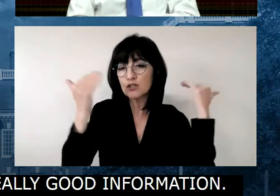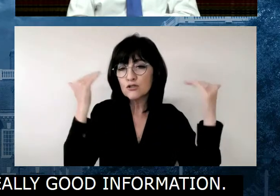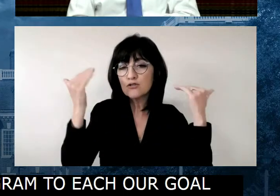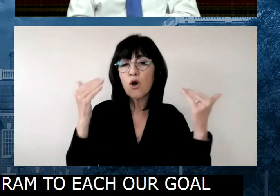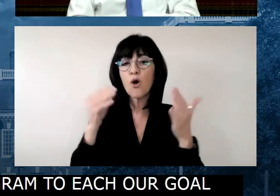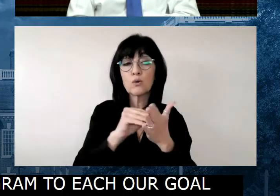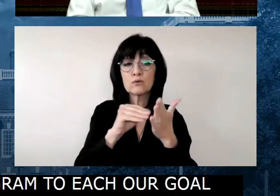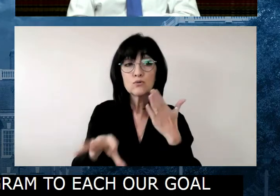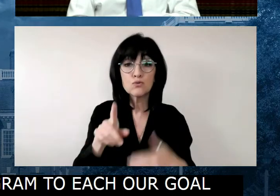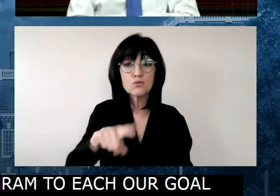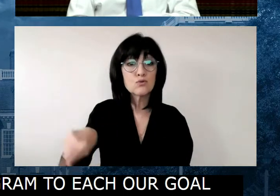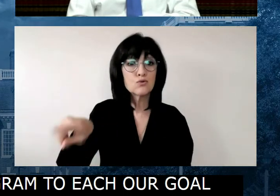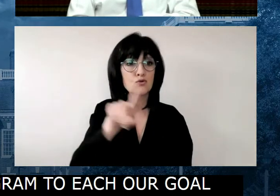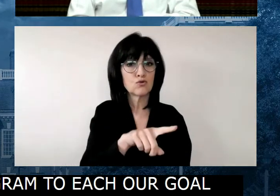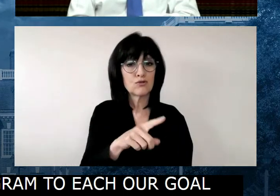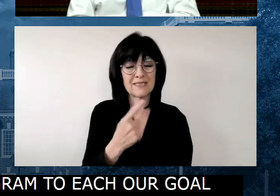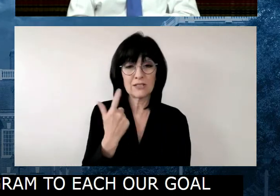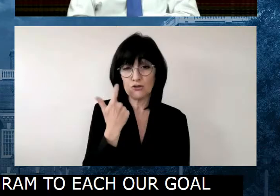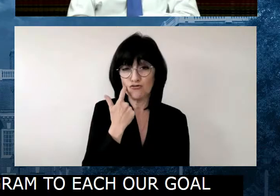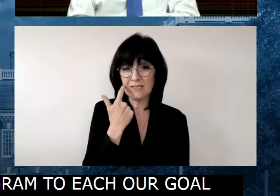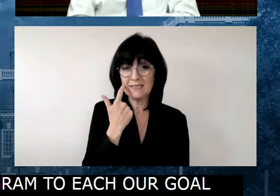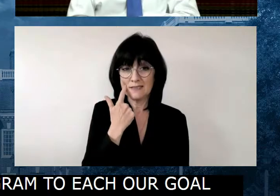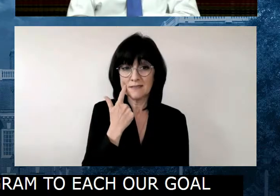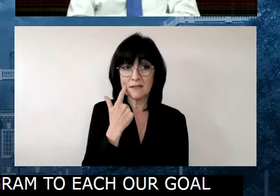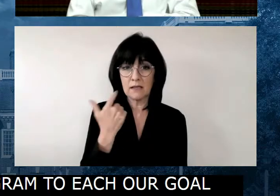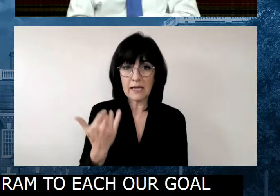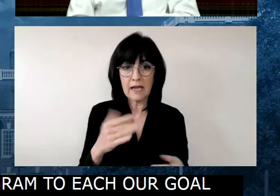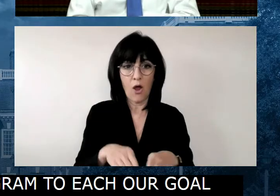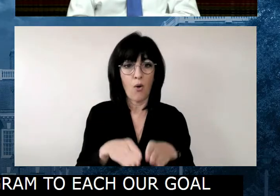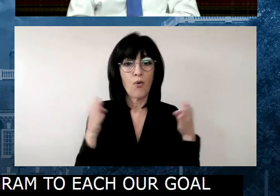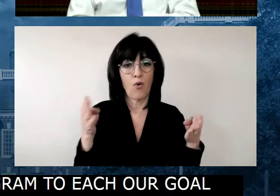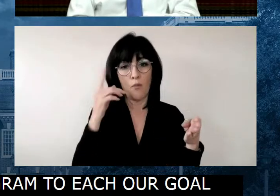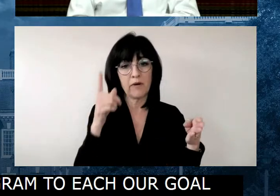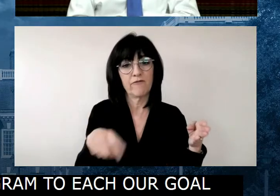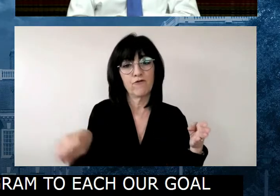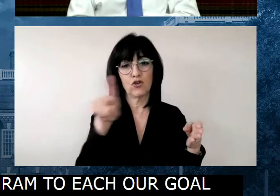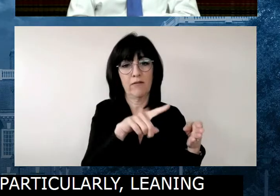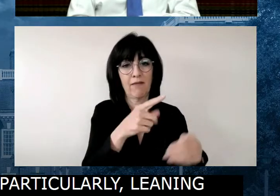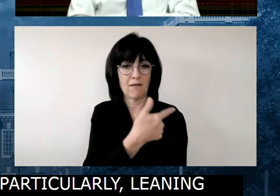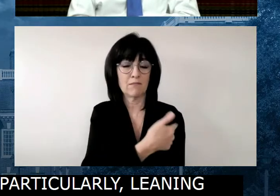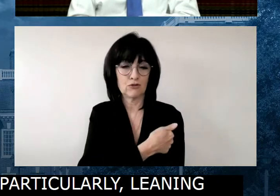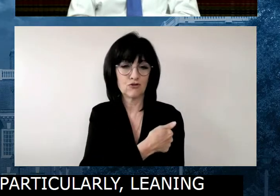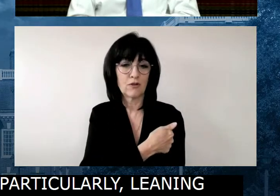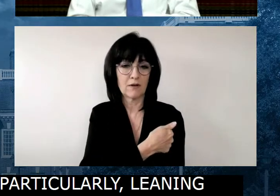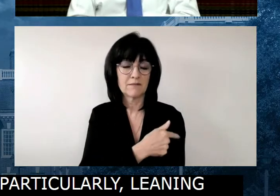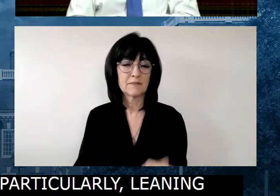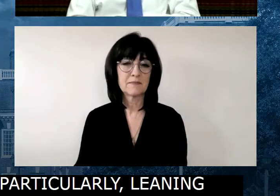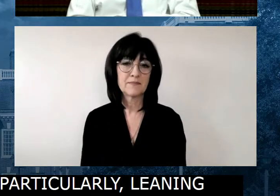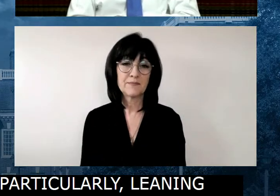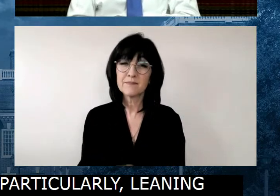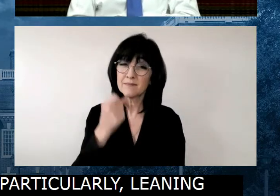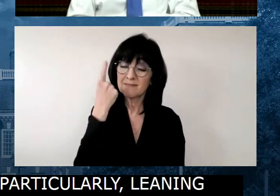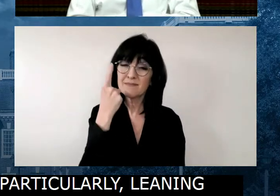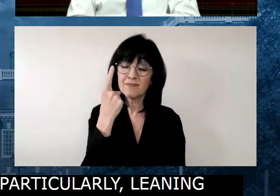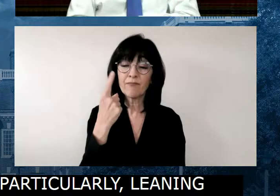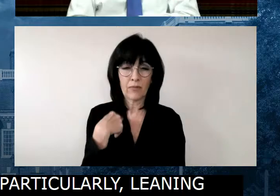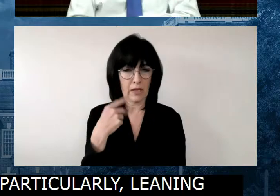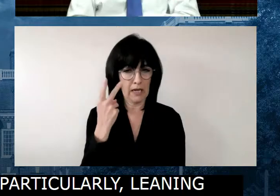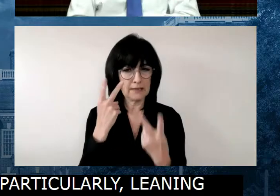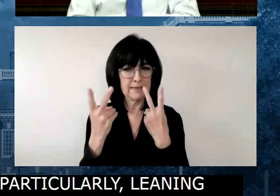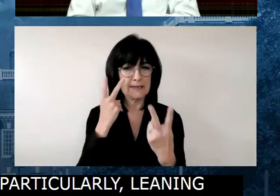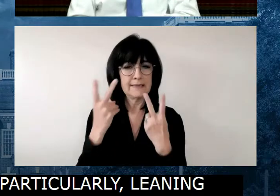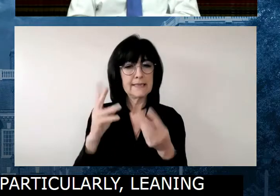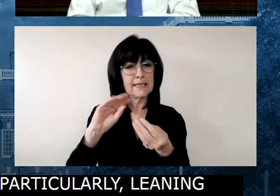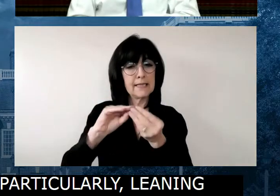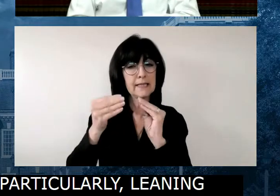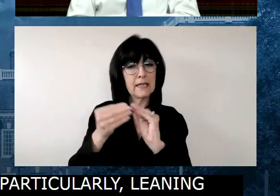have recently been eligible. We also know that our vaccination rate among the young adult crowd is